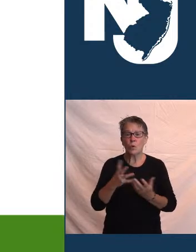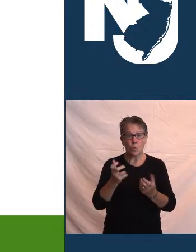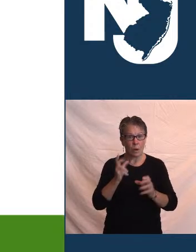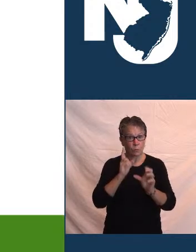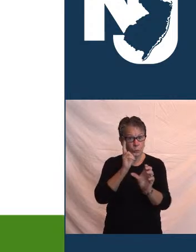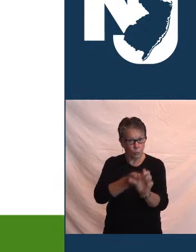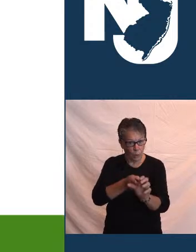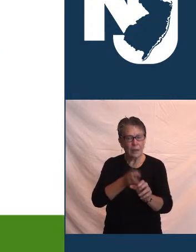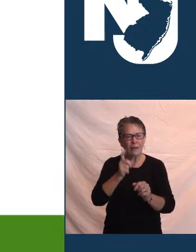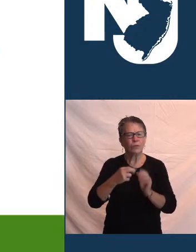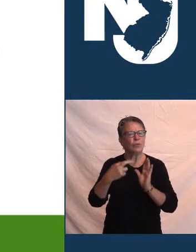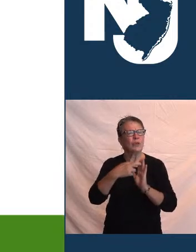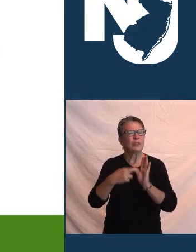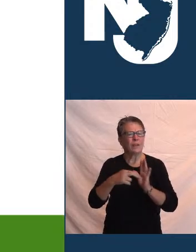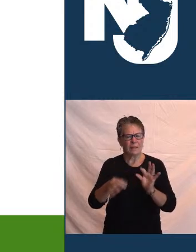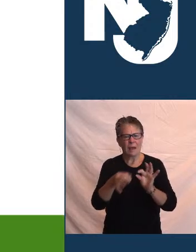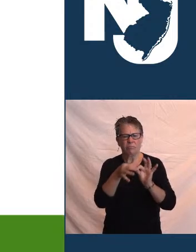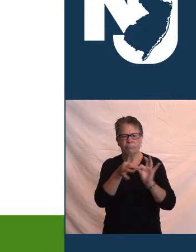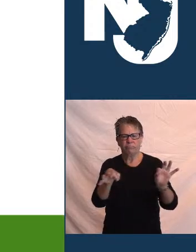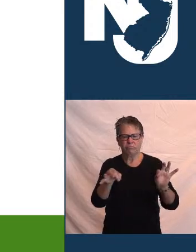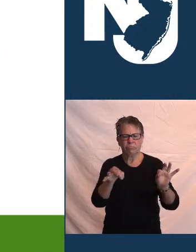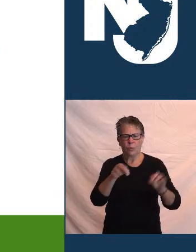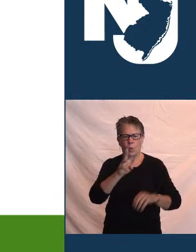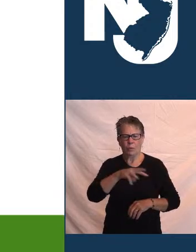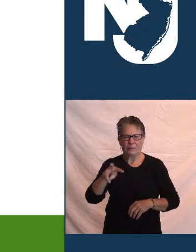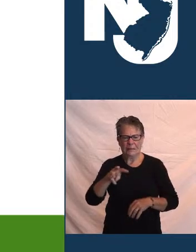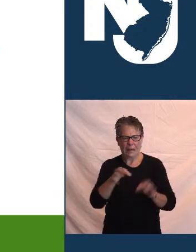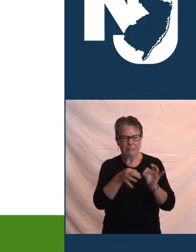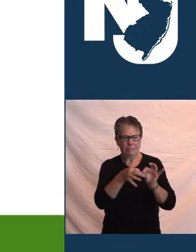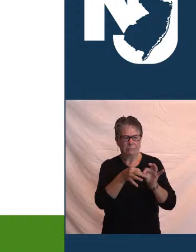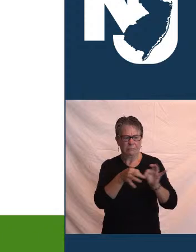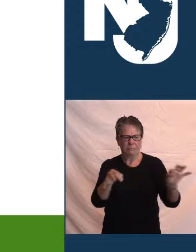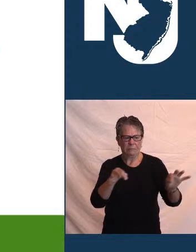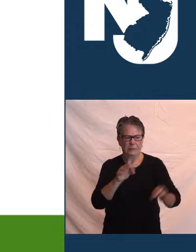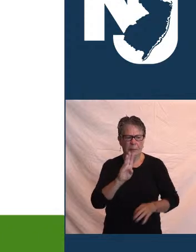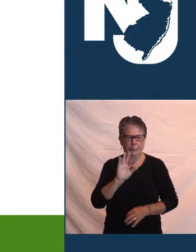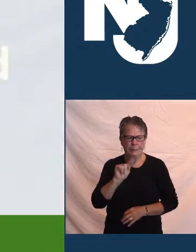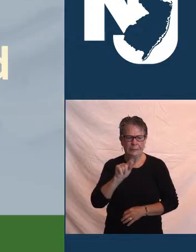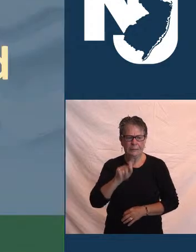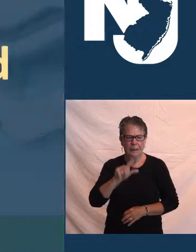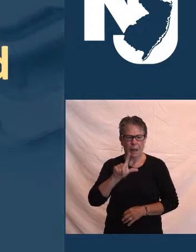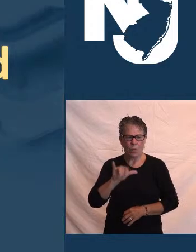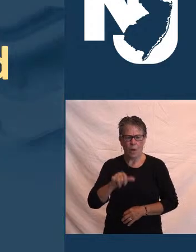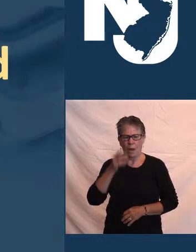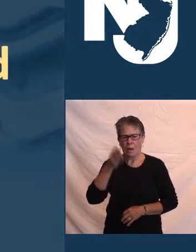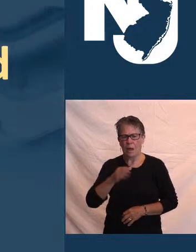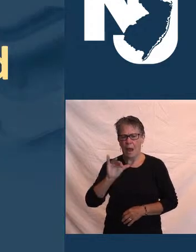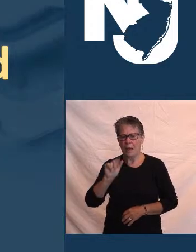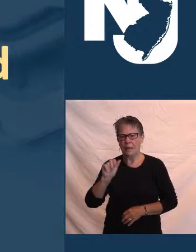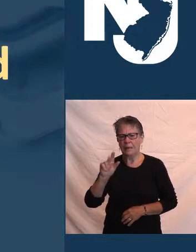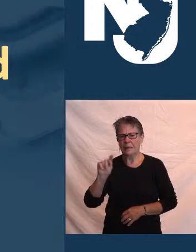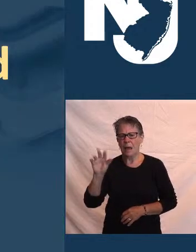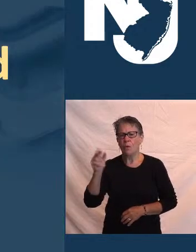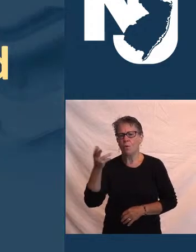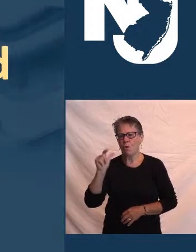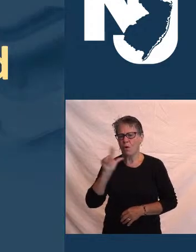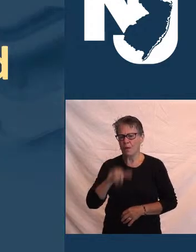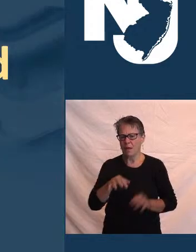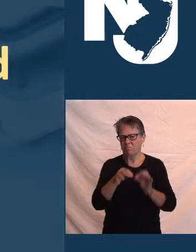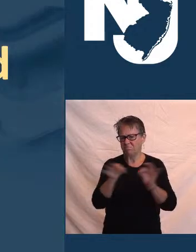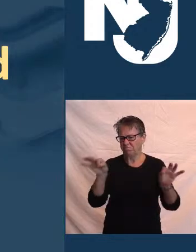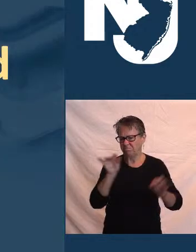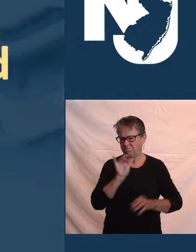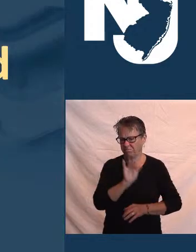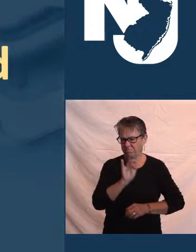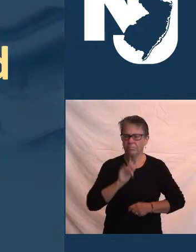on bit.ly/Ida Town Hall. Now let's move forward with this morning's update on our